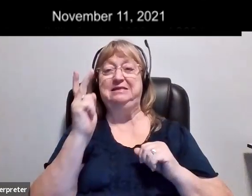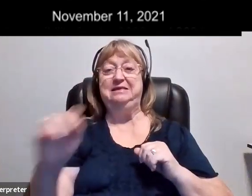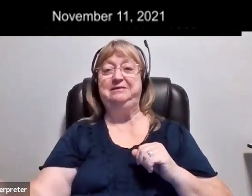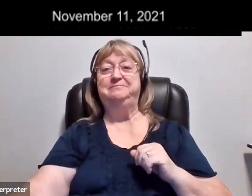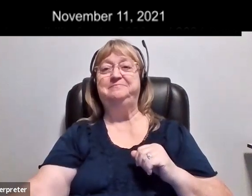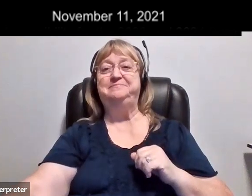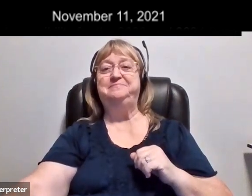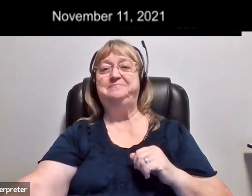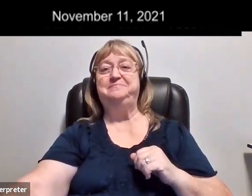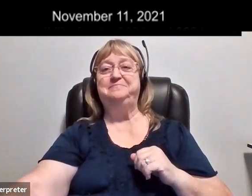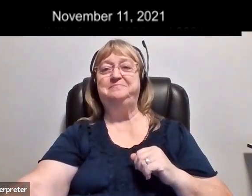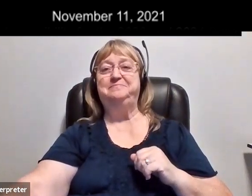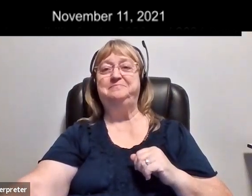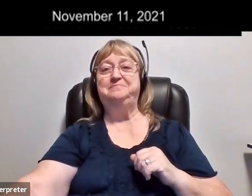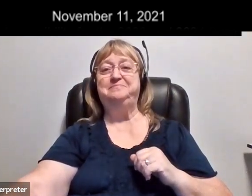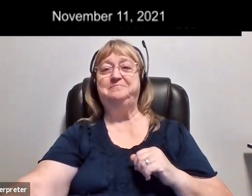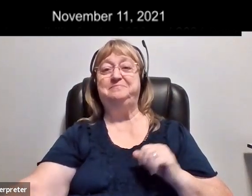Can you see the presentation?